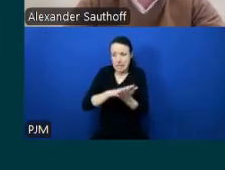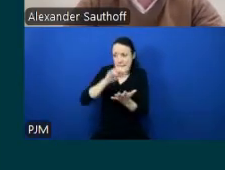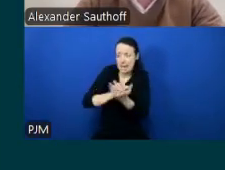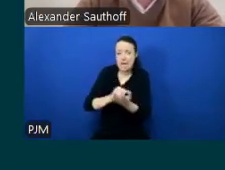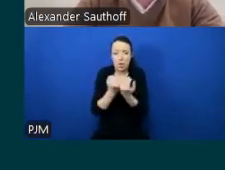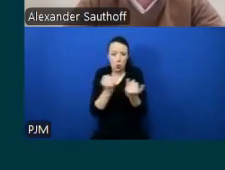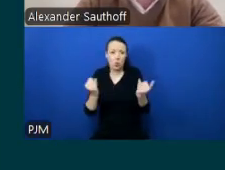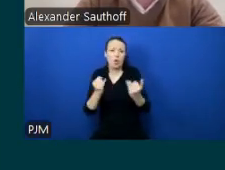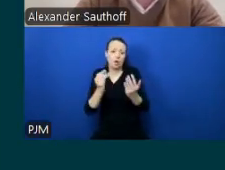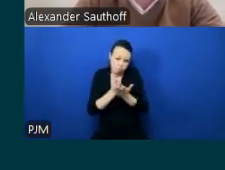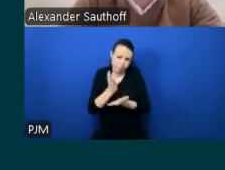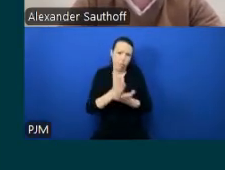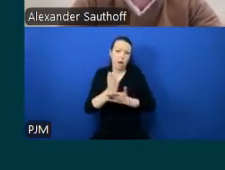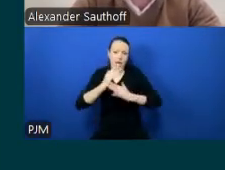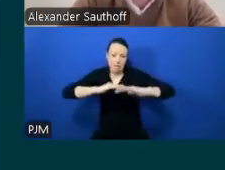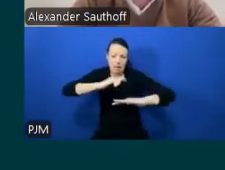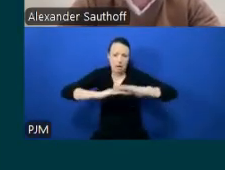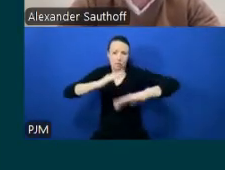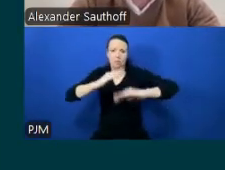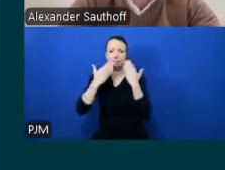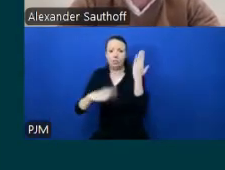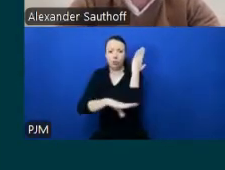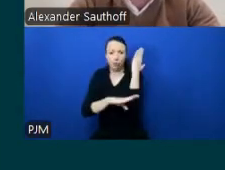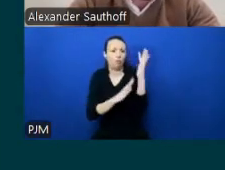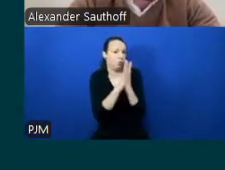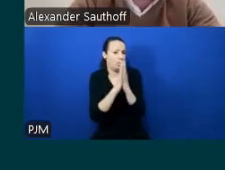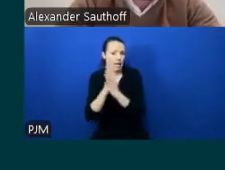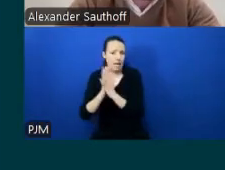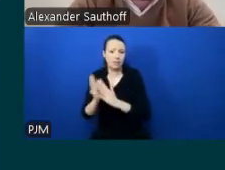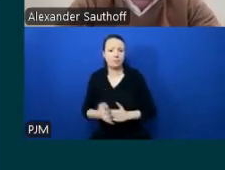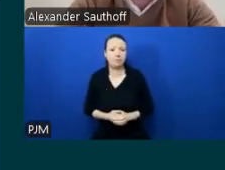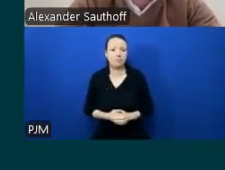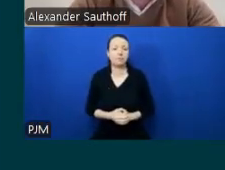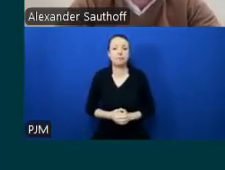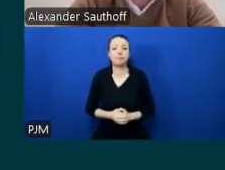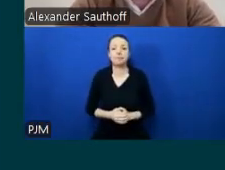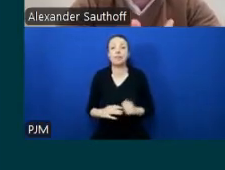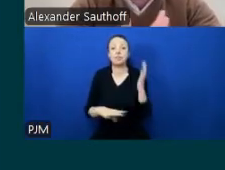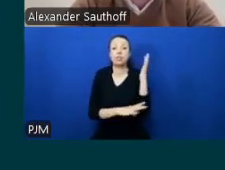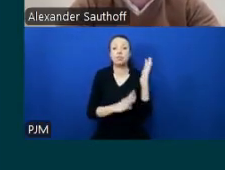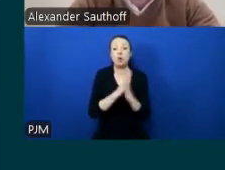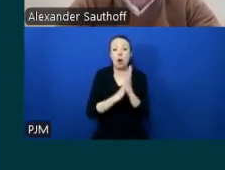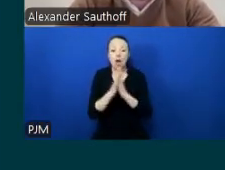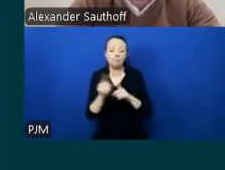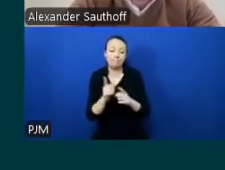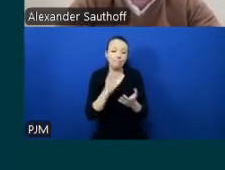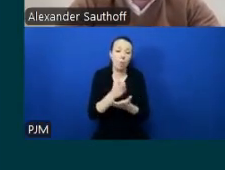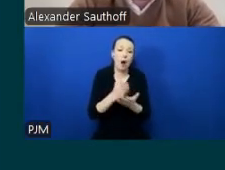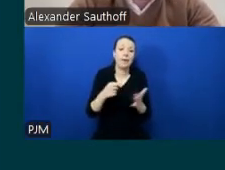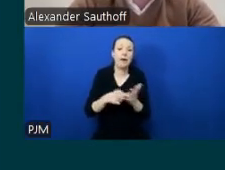Trees and woodlands also help cool cities. Well, first, they reduce urban heat islands simply by providing